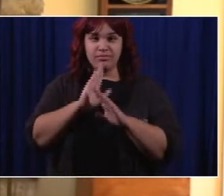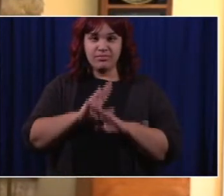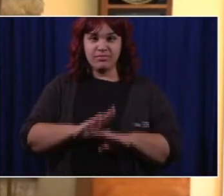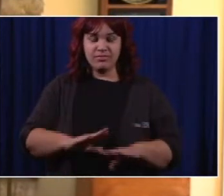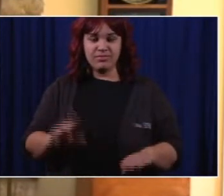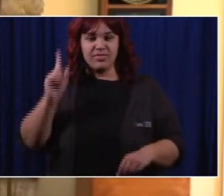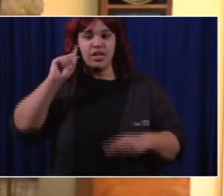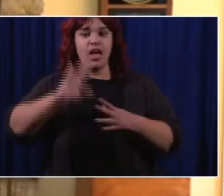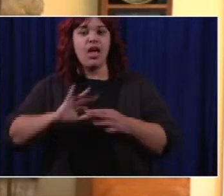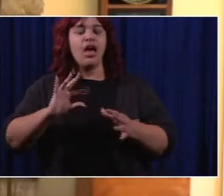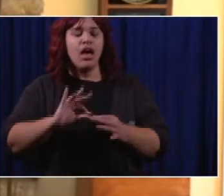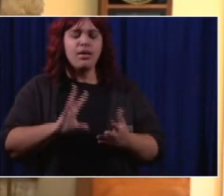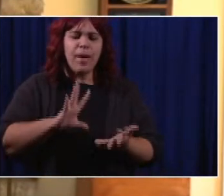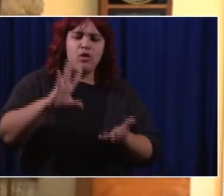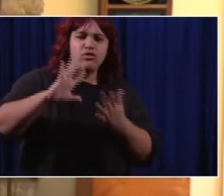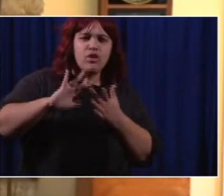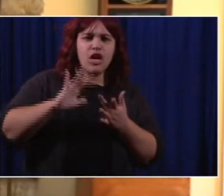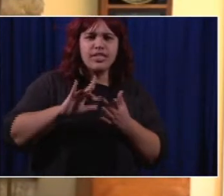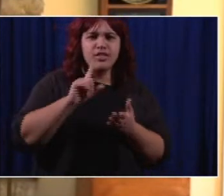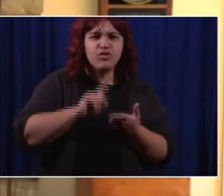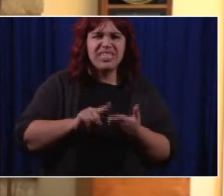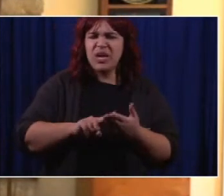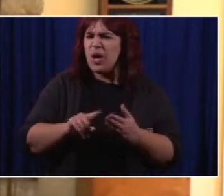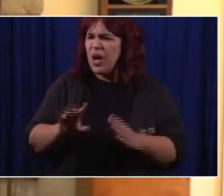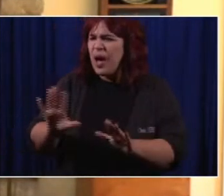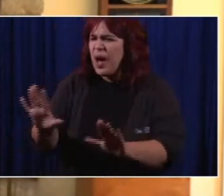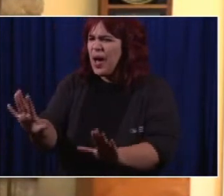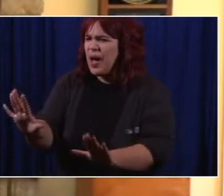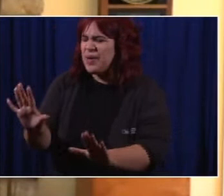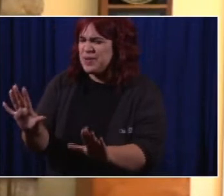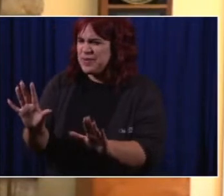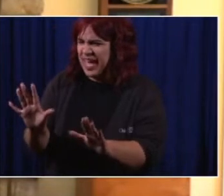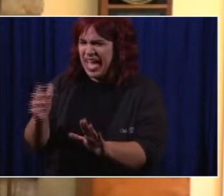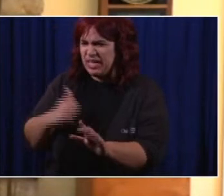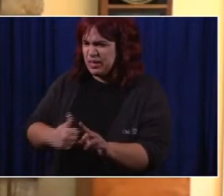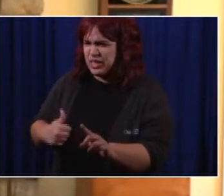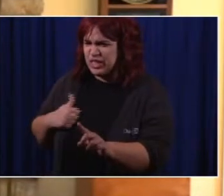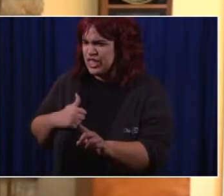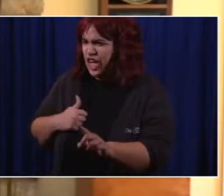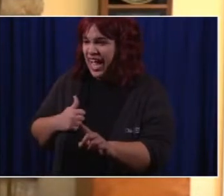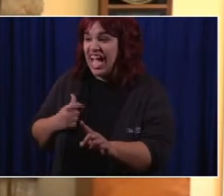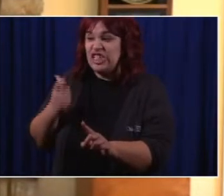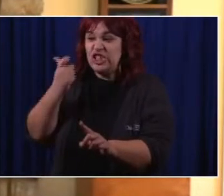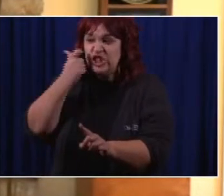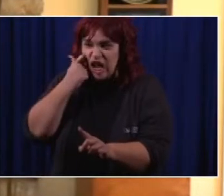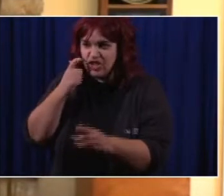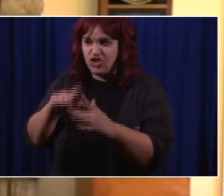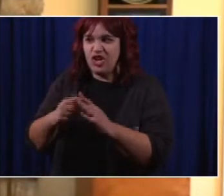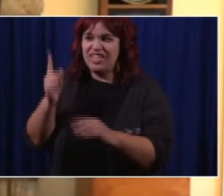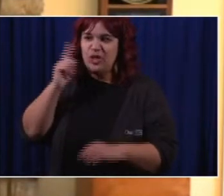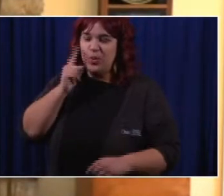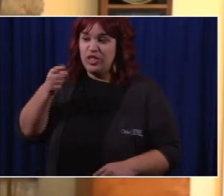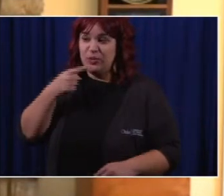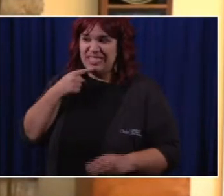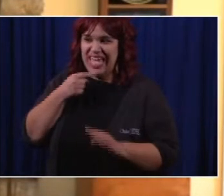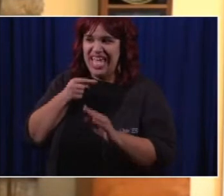Reported that contact tracing. Matt, I Yes. missed you just came on. So Okay. we missed the first few words. Okay,